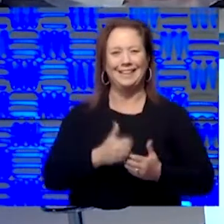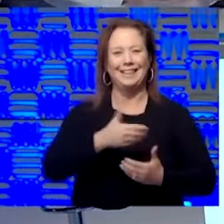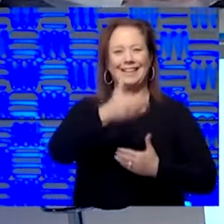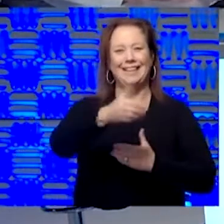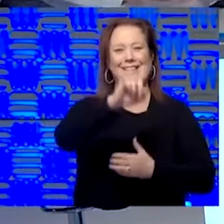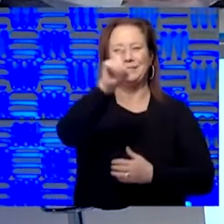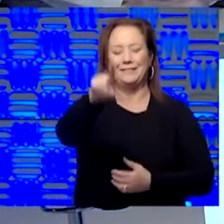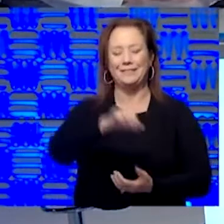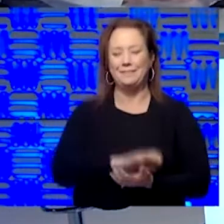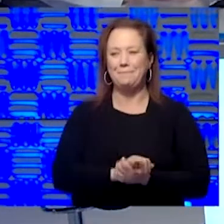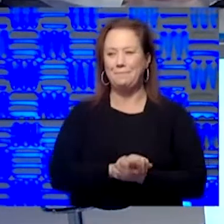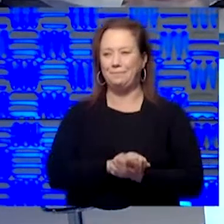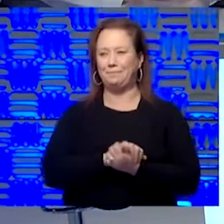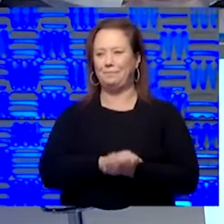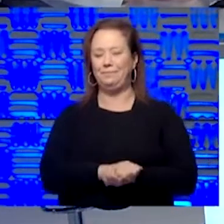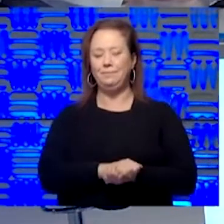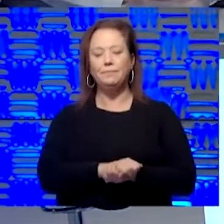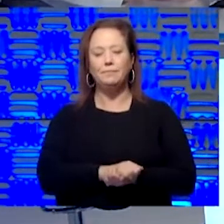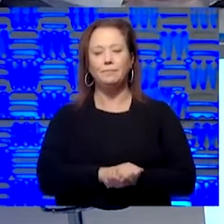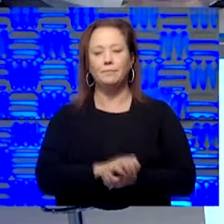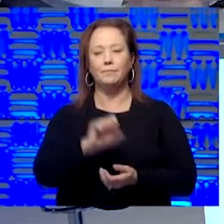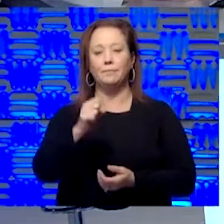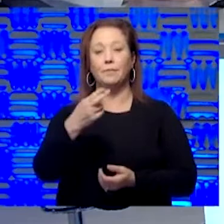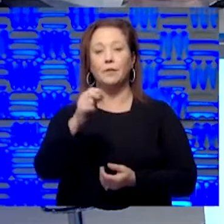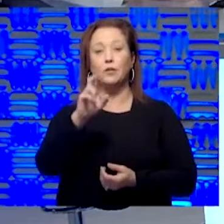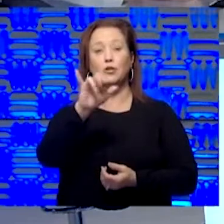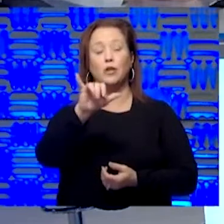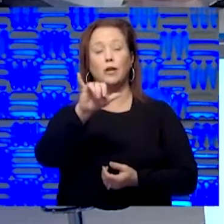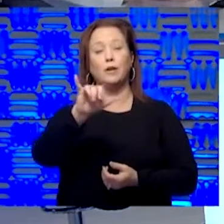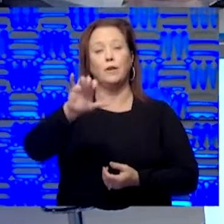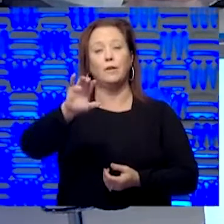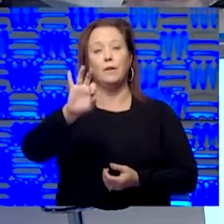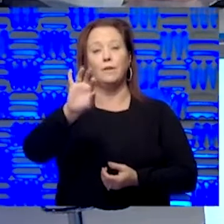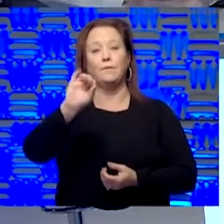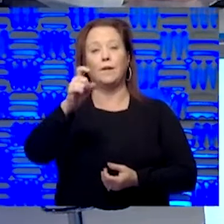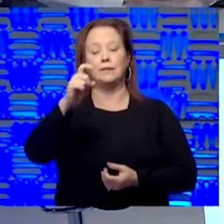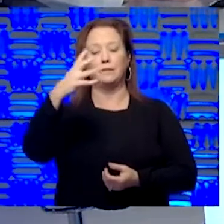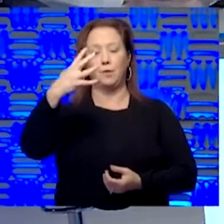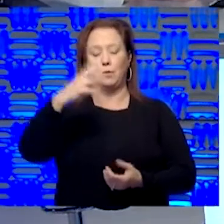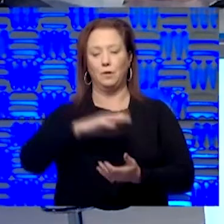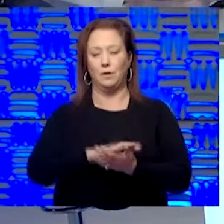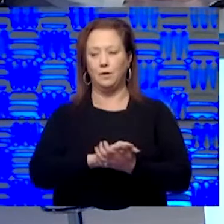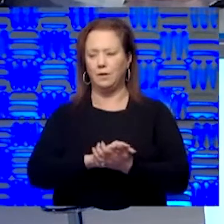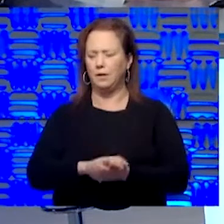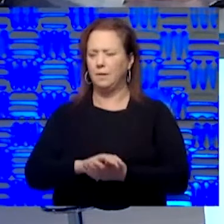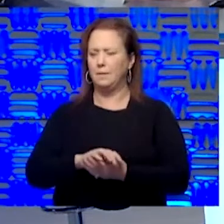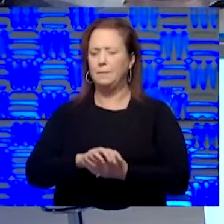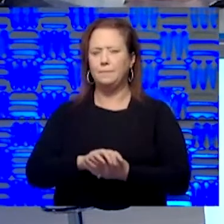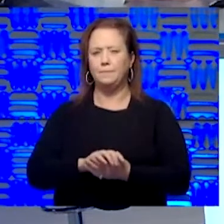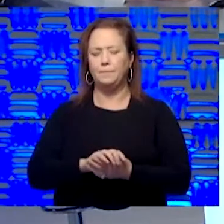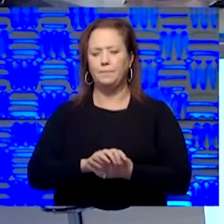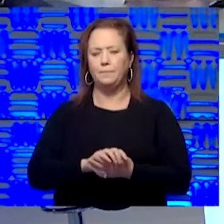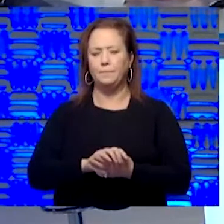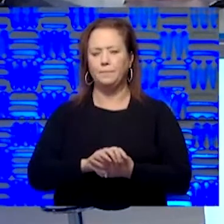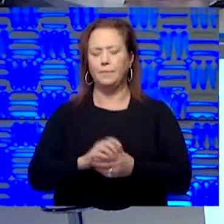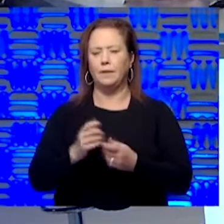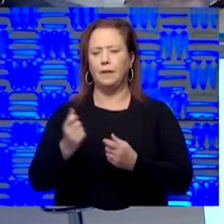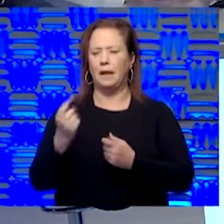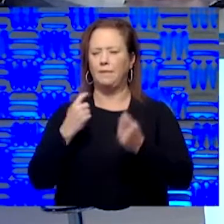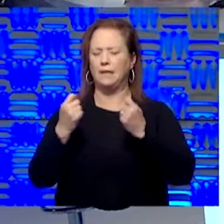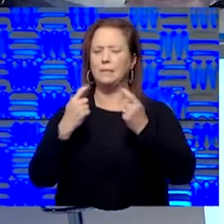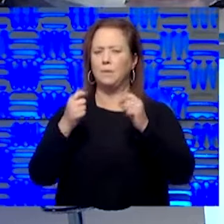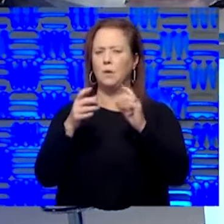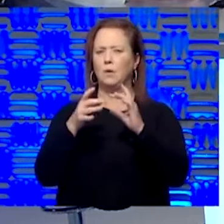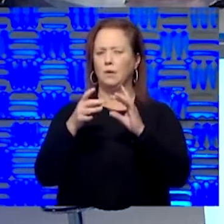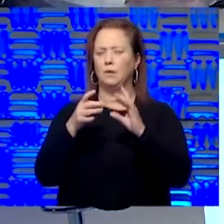question. This is Cher from Fox 4. Good morning, everyone. Good morning. I have a reporter that just sent me some questions she wanted me to